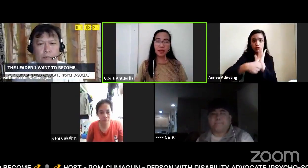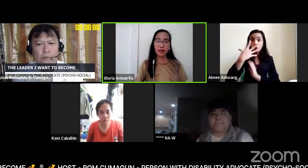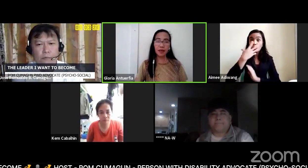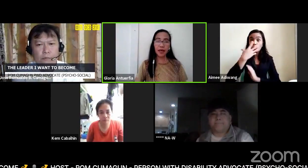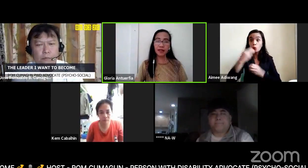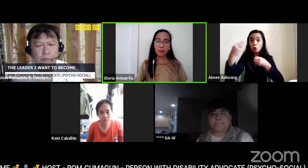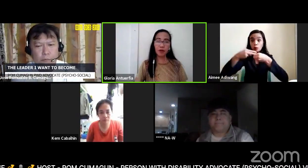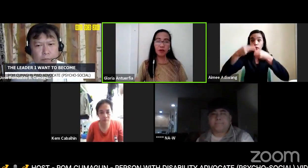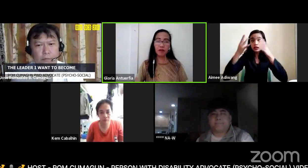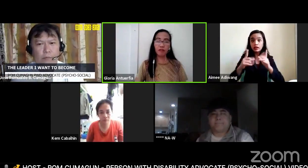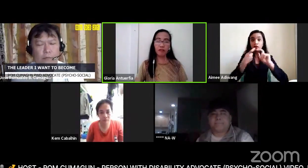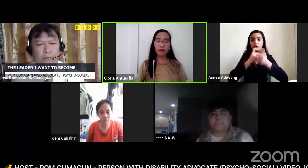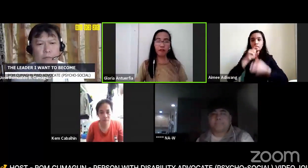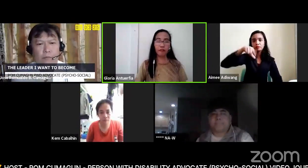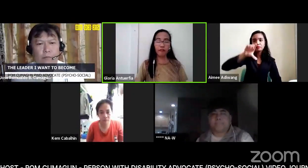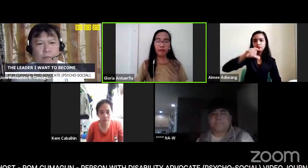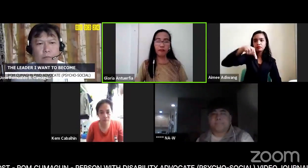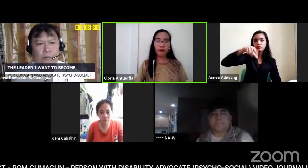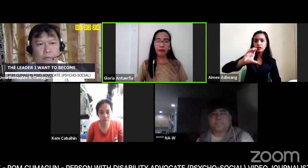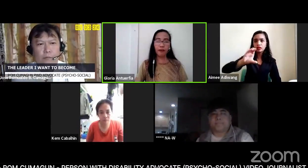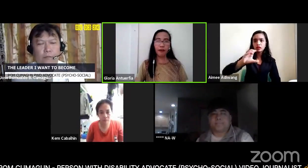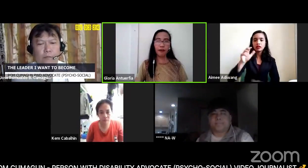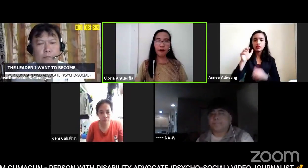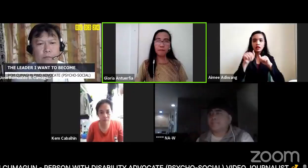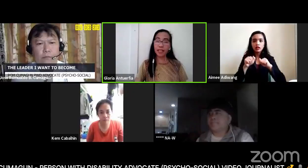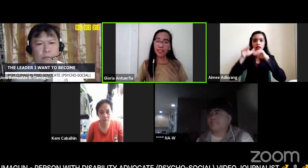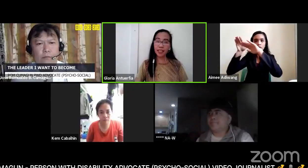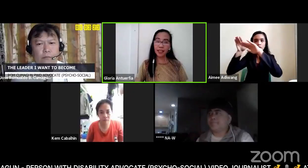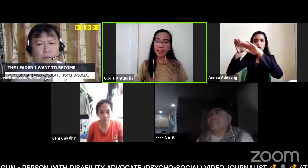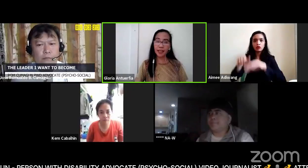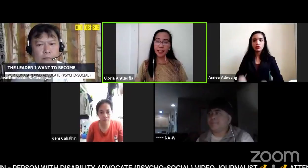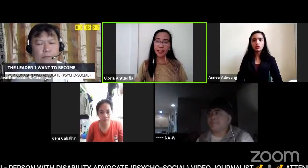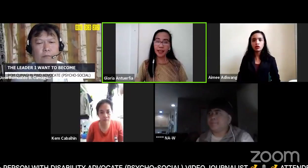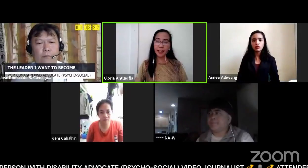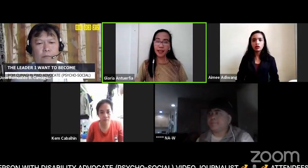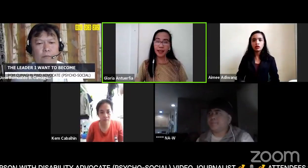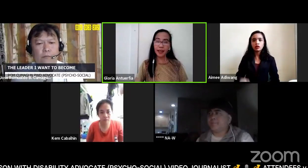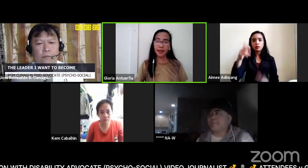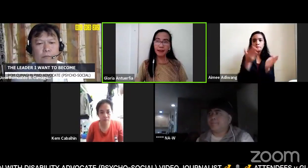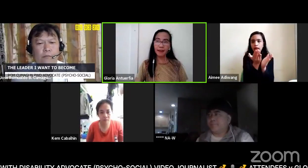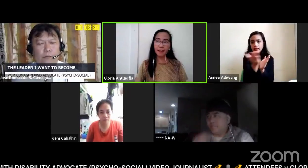Quezon City, Antipolo, Kogyo, Pasig,